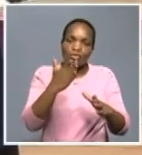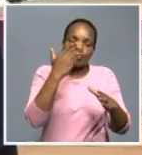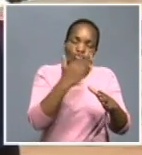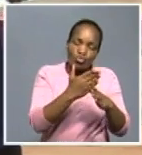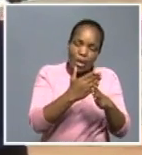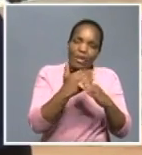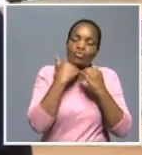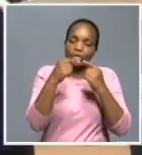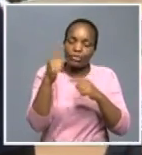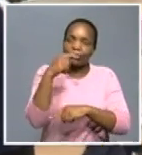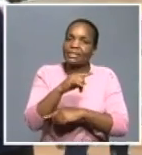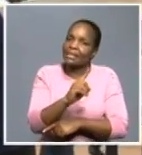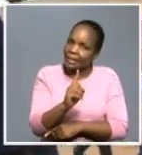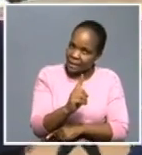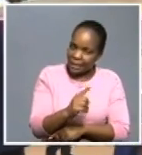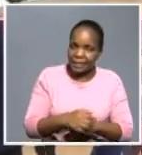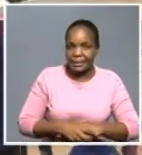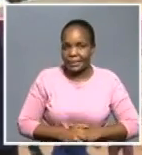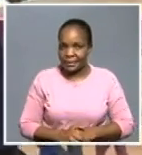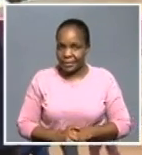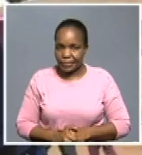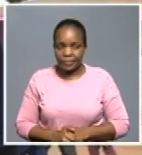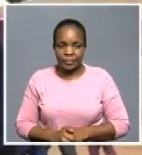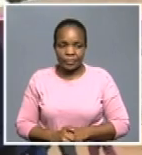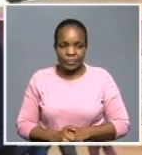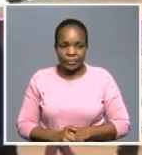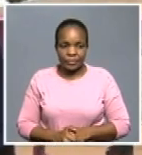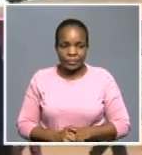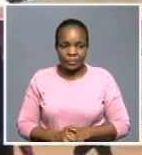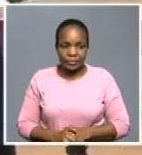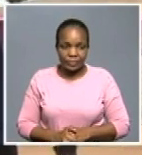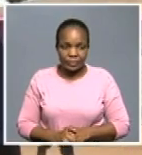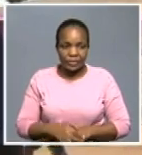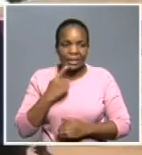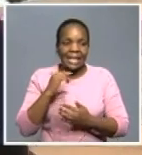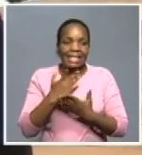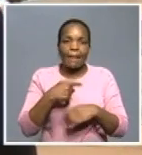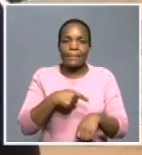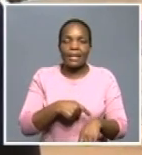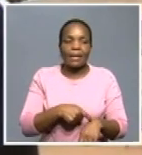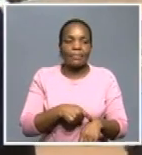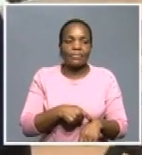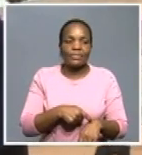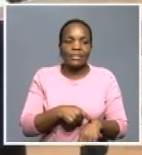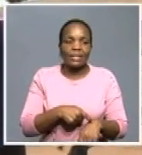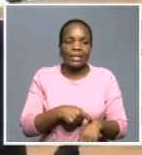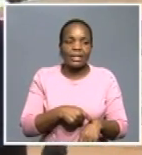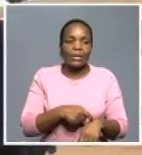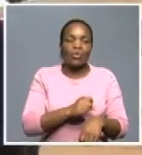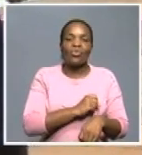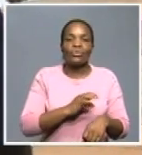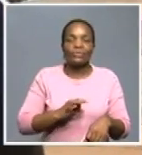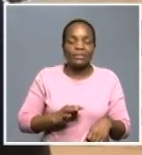rights are recognized, and he also spoke about the fact, you know, that sometimes workers do not understand, you know, their purpose and